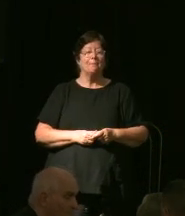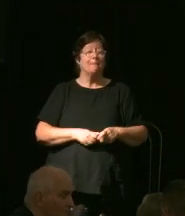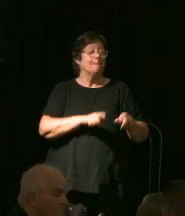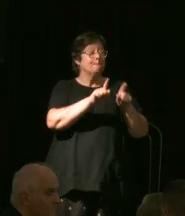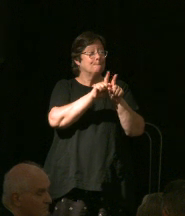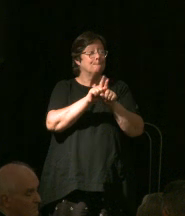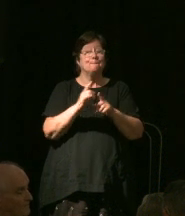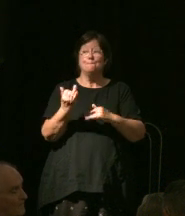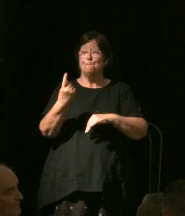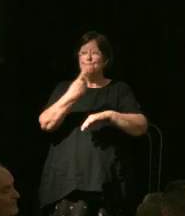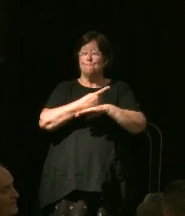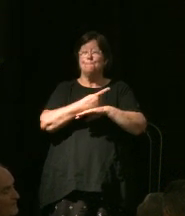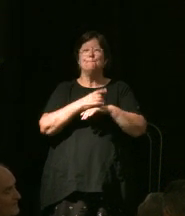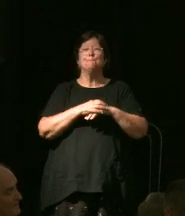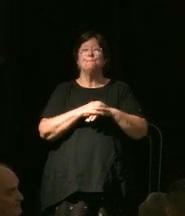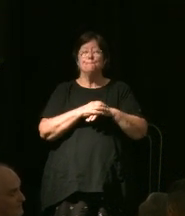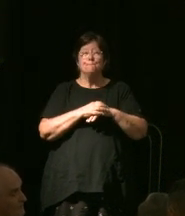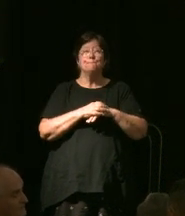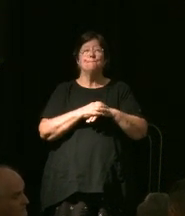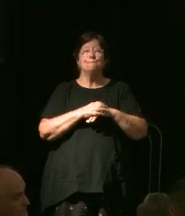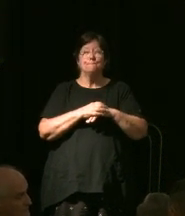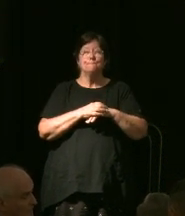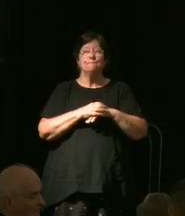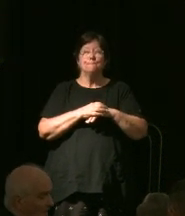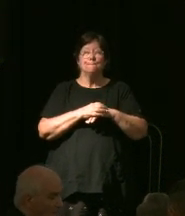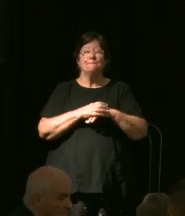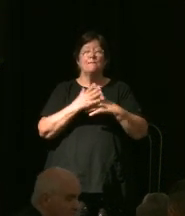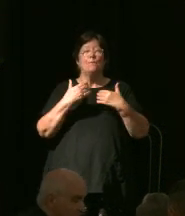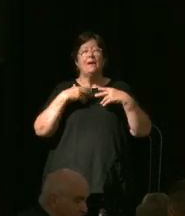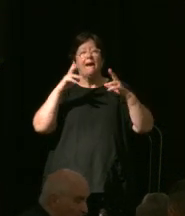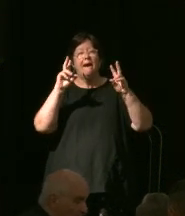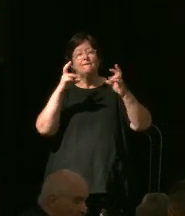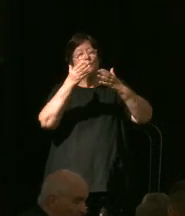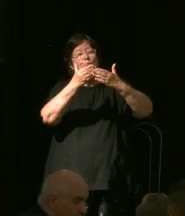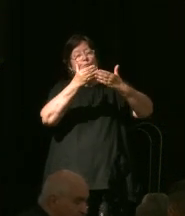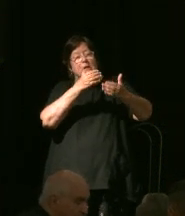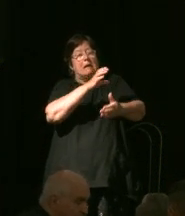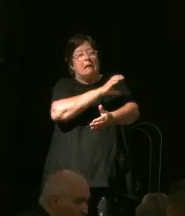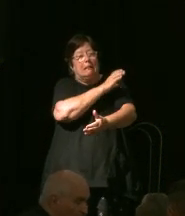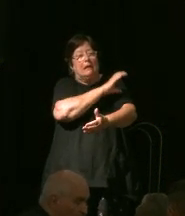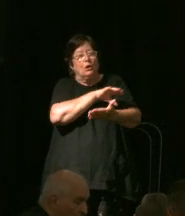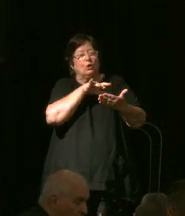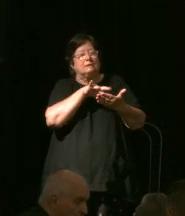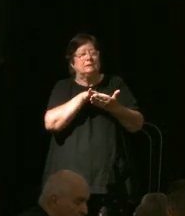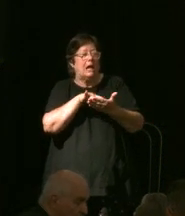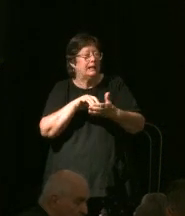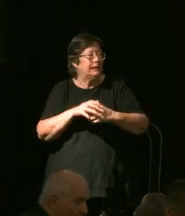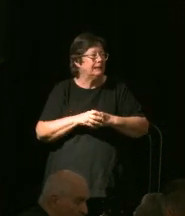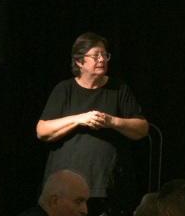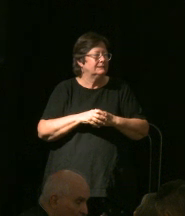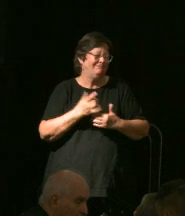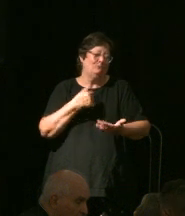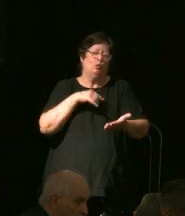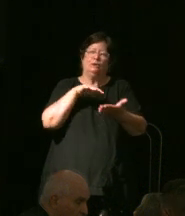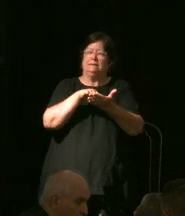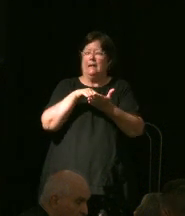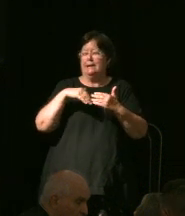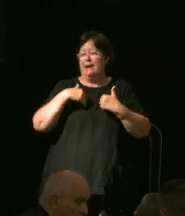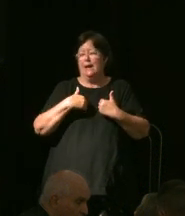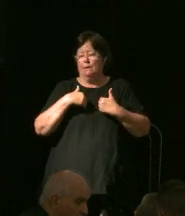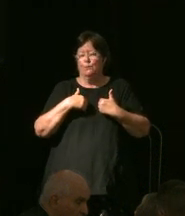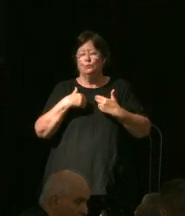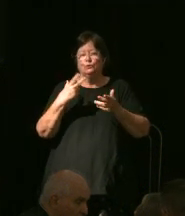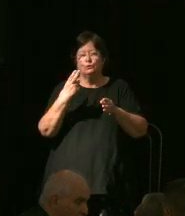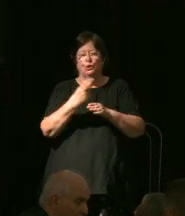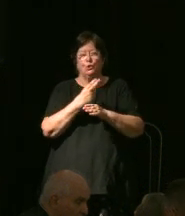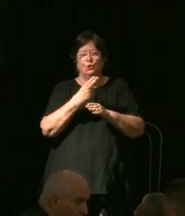Additionally, today, there are preclinical studies or studies in animals